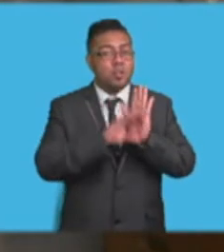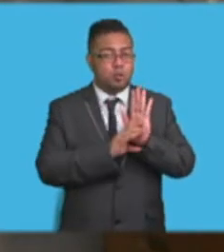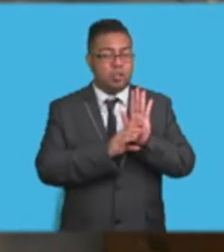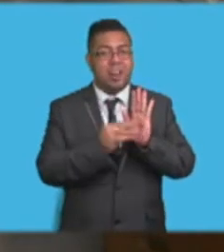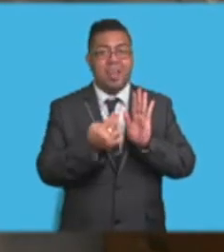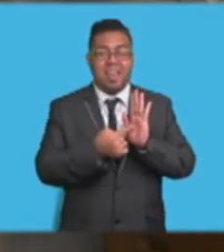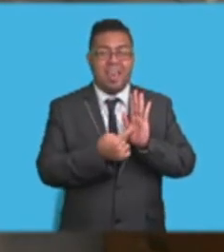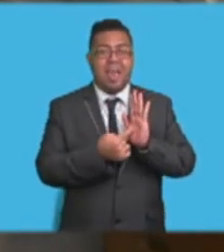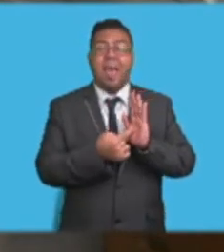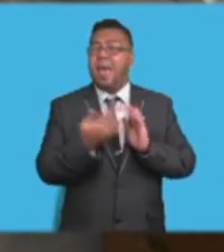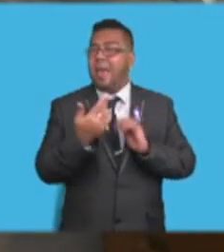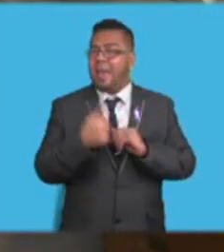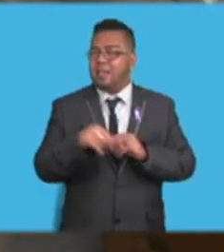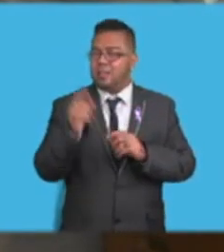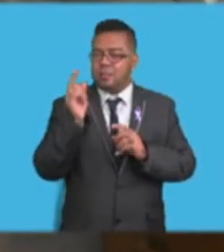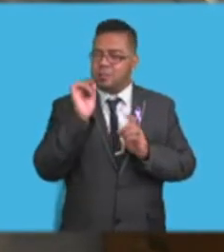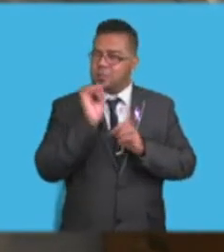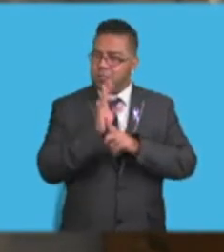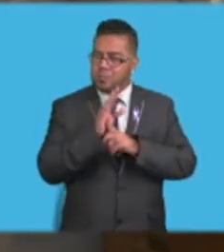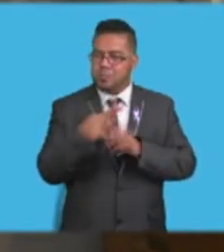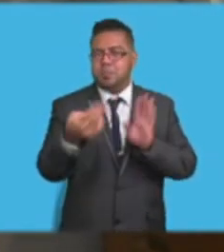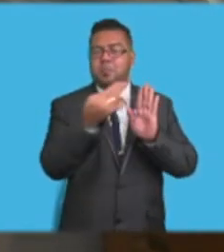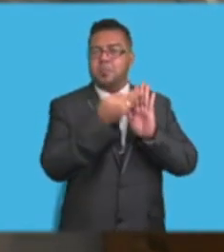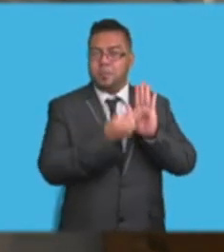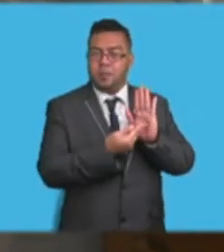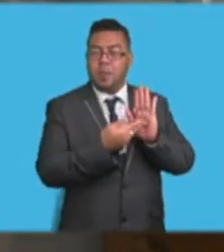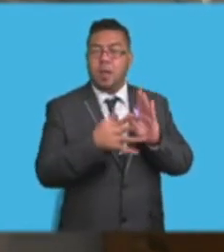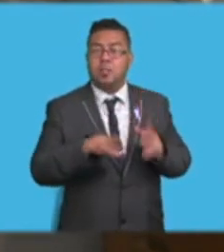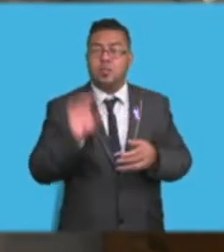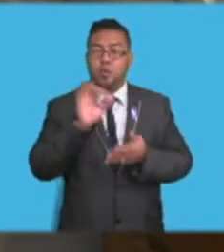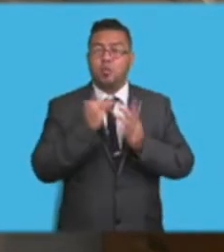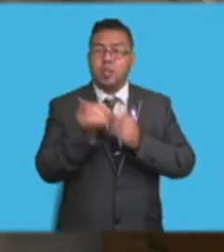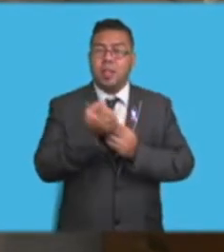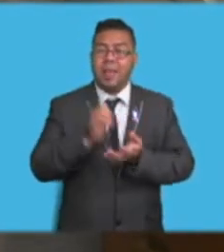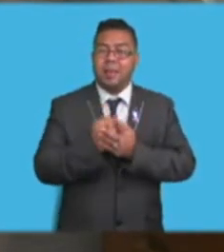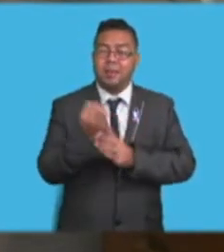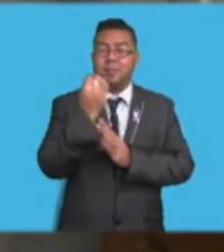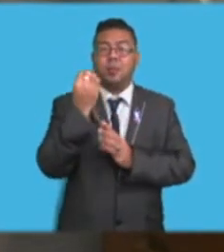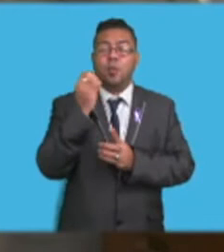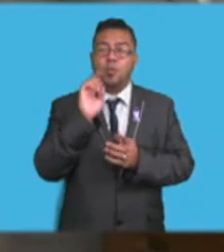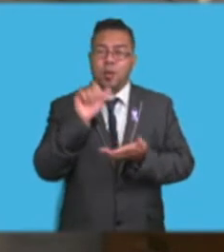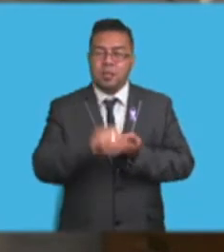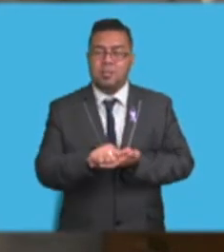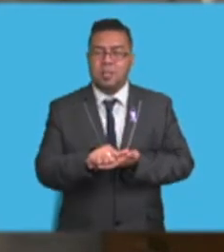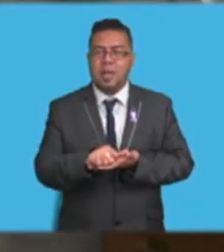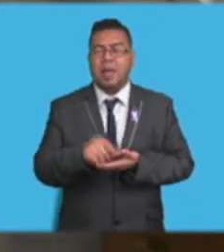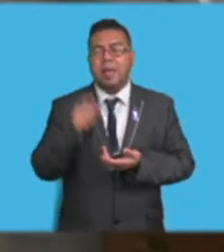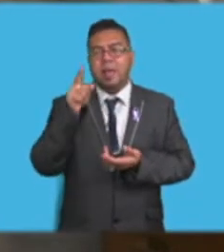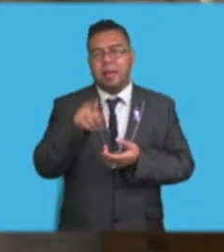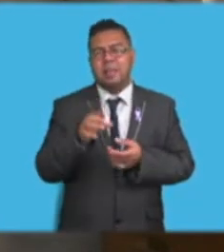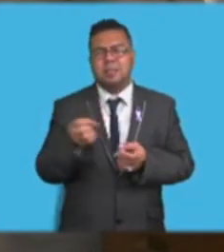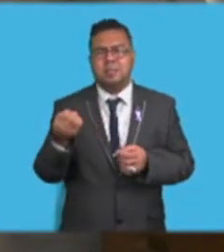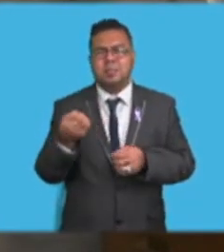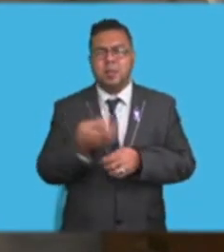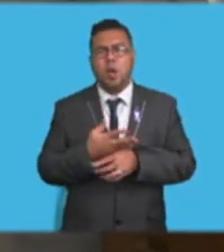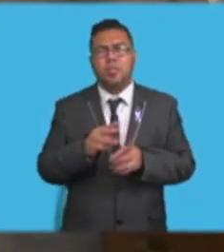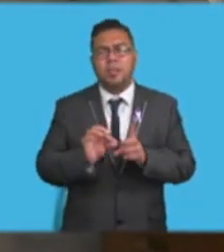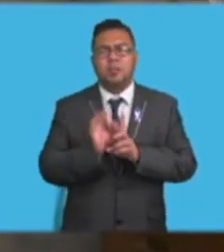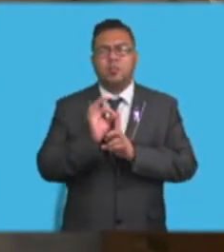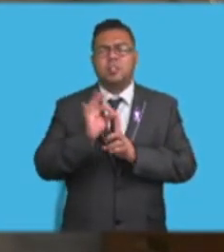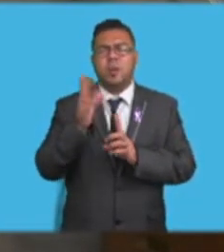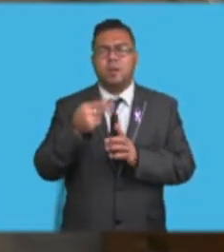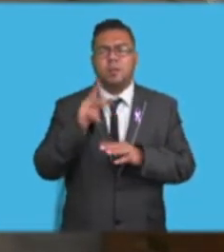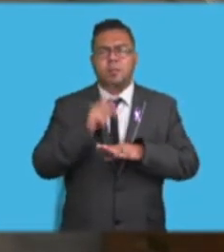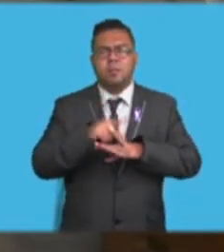its unique provisions on socio-economic rights, the new electoral system and its impact on the increased participation of women